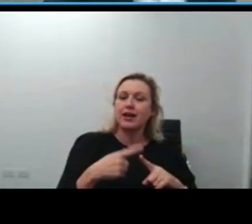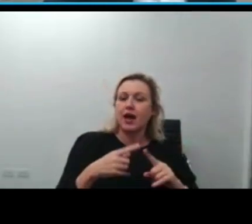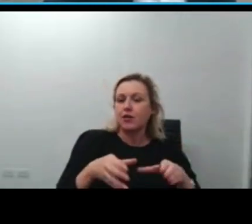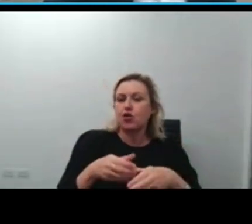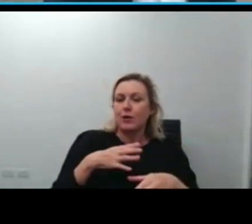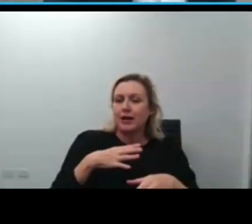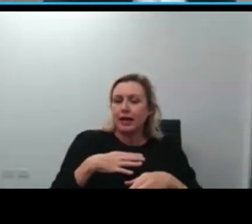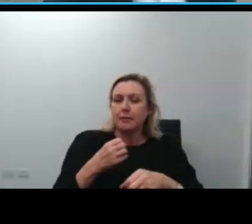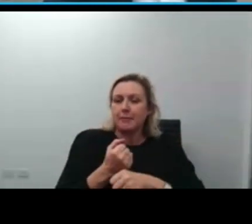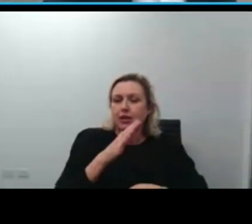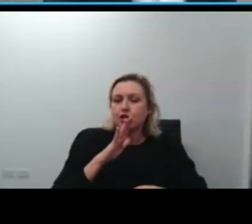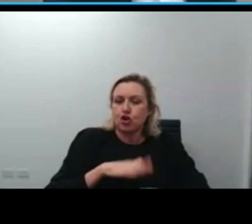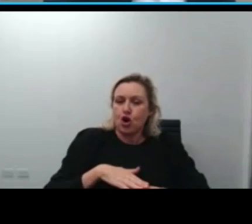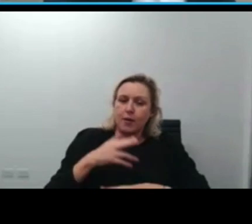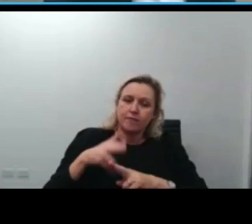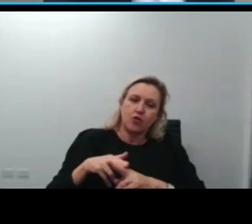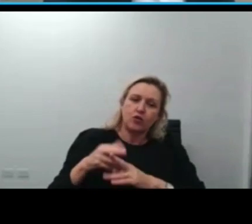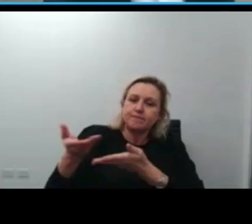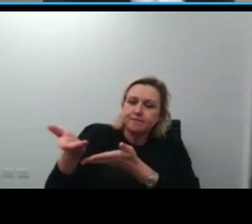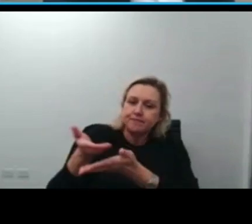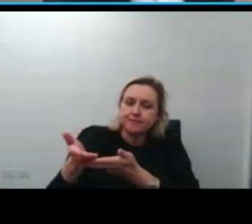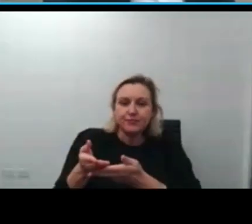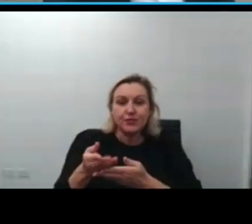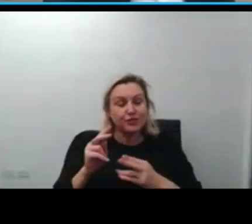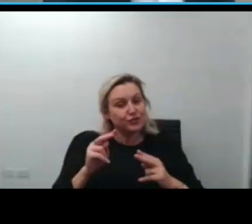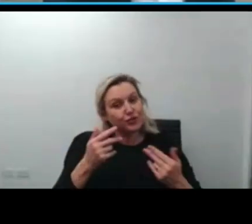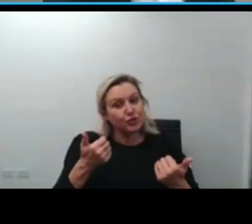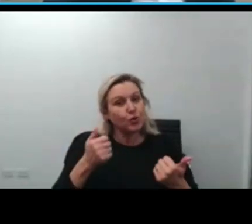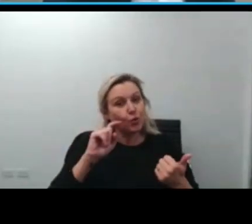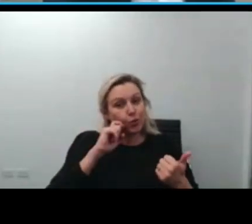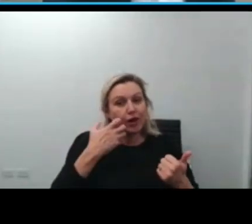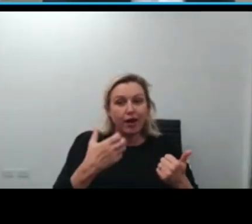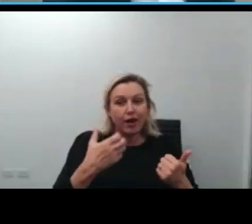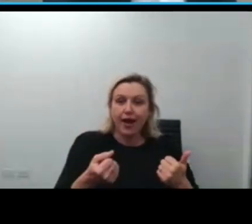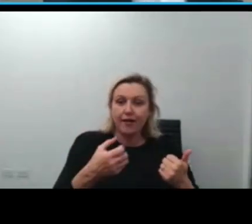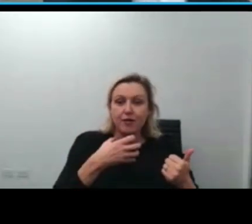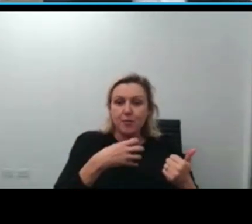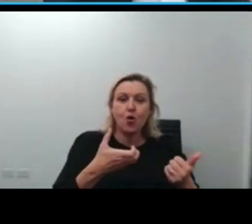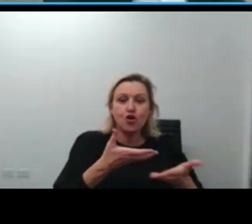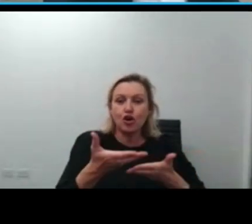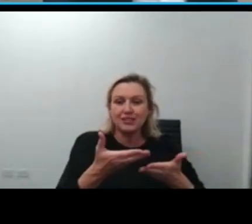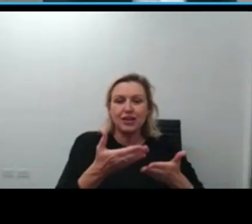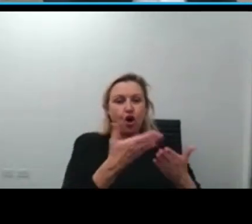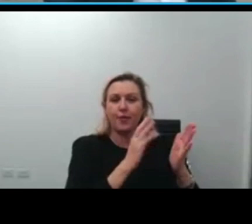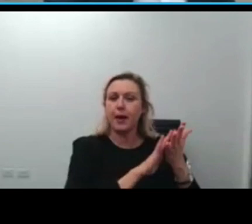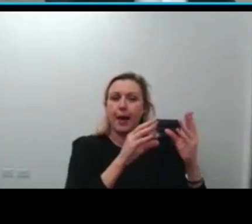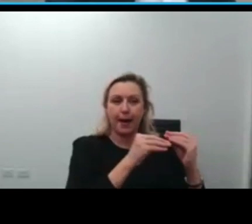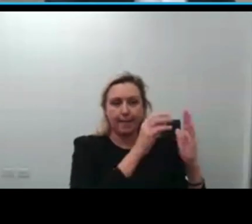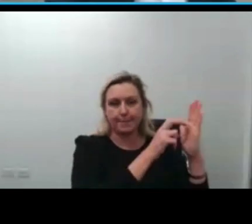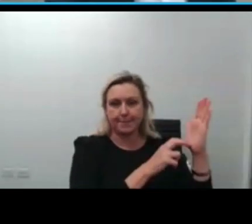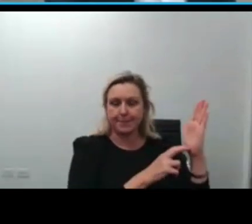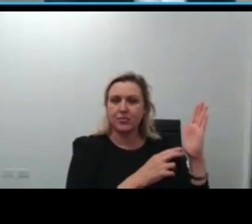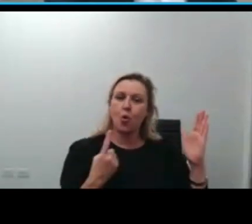with. So look out for opportunities on the department's consultation hubs, because we have another year to talk